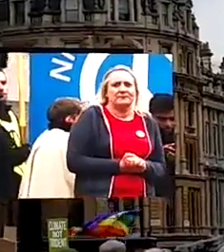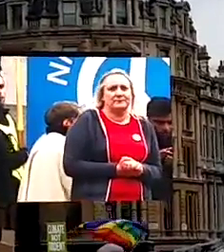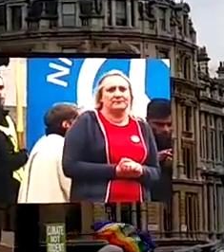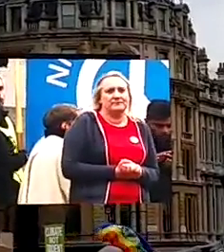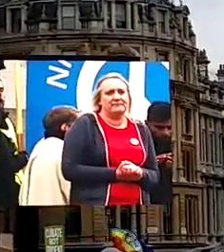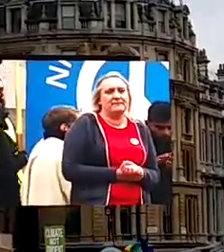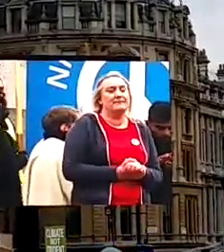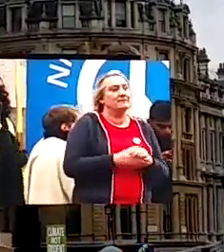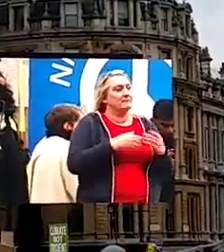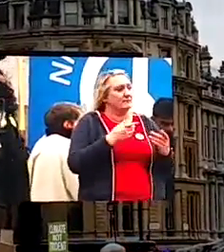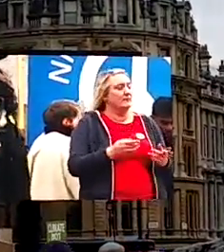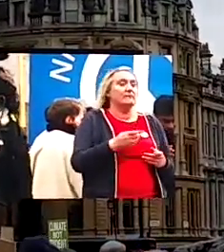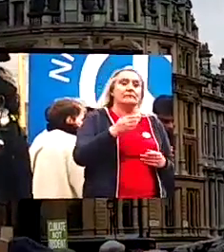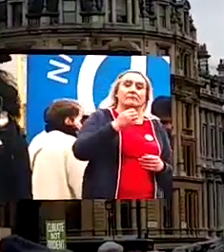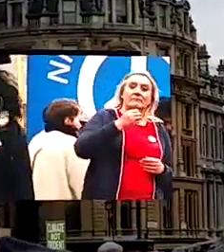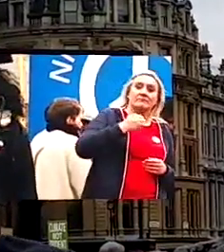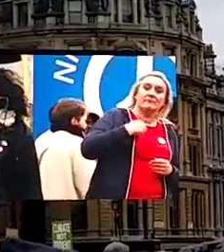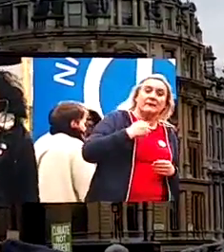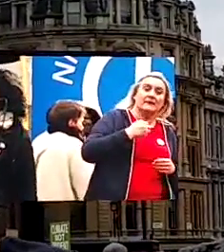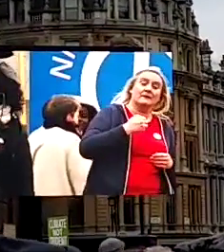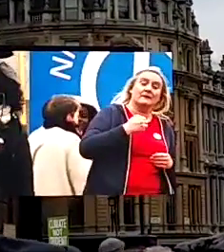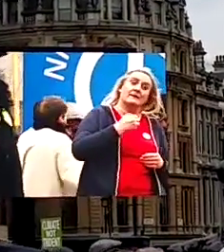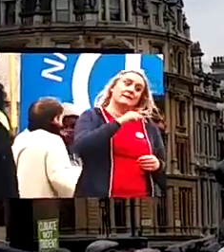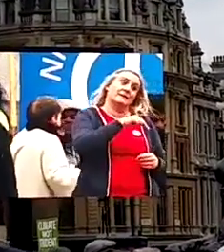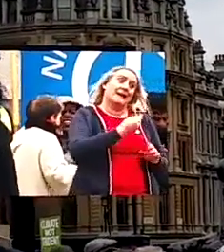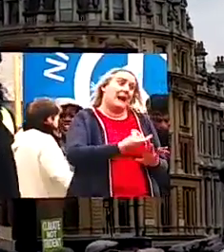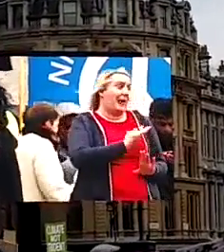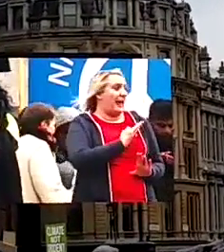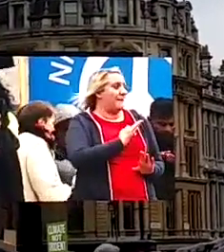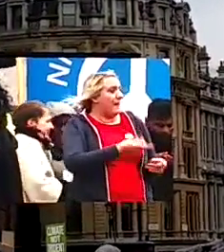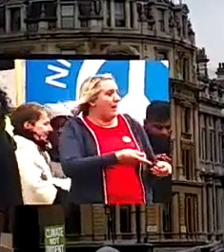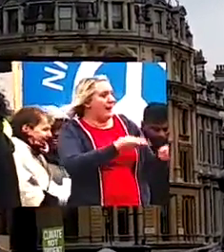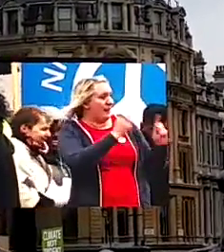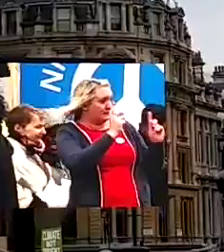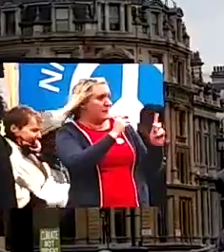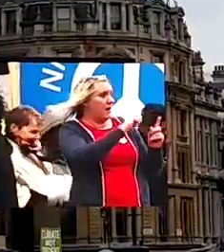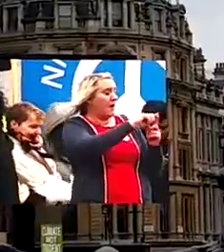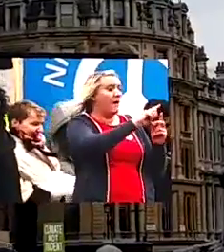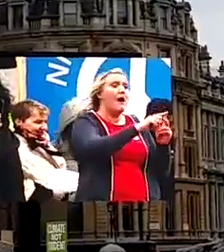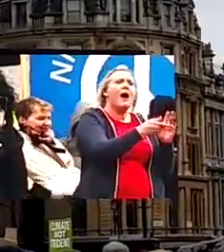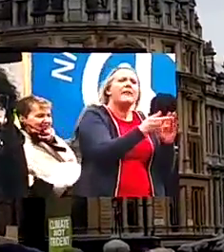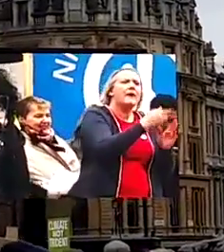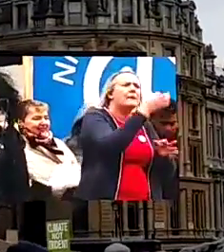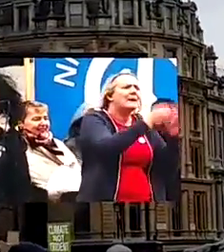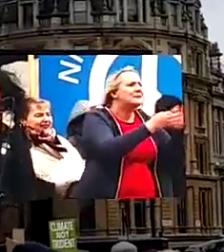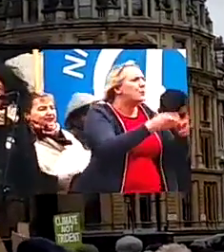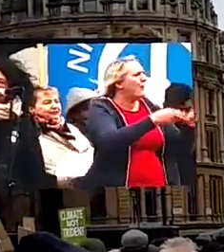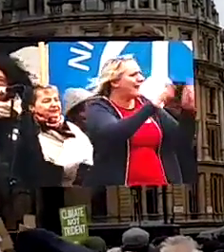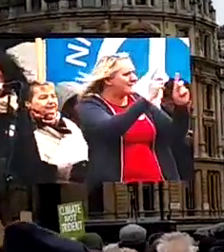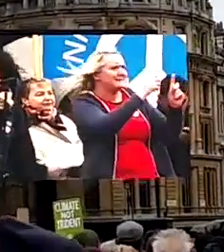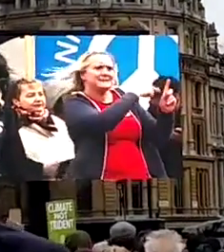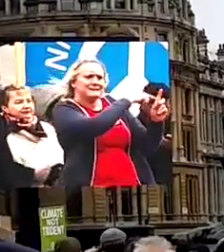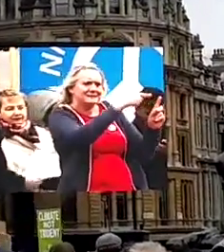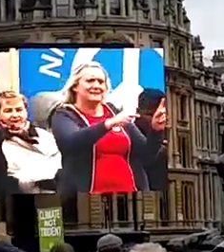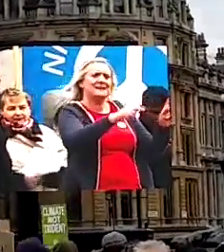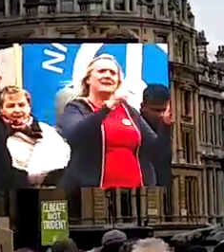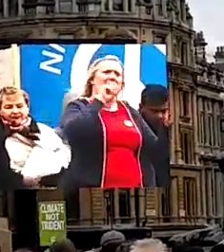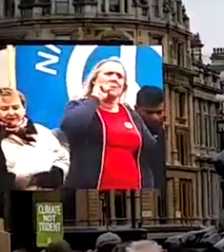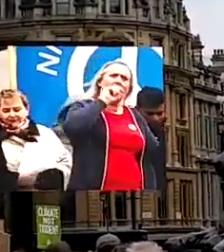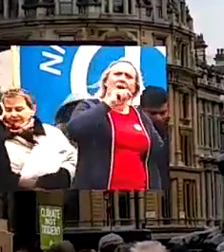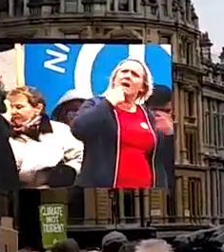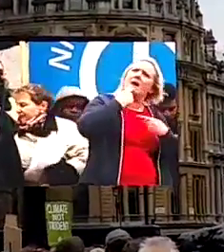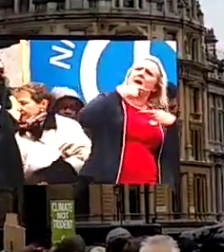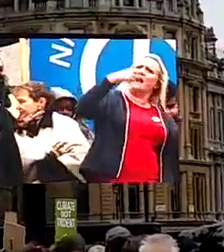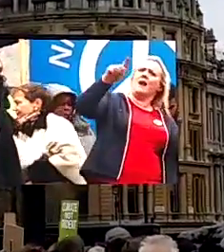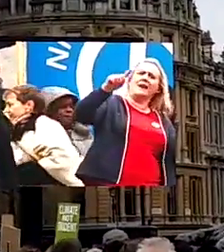of opposition and other leaders willing to say the right thing, really